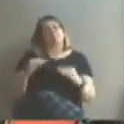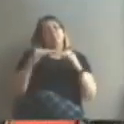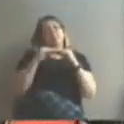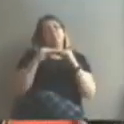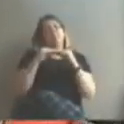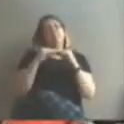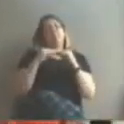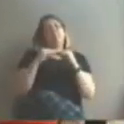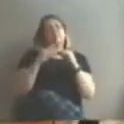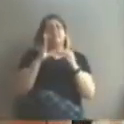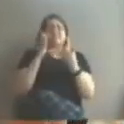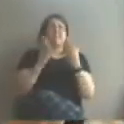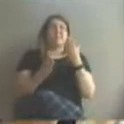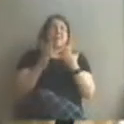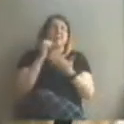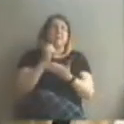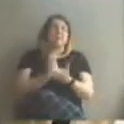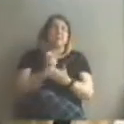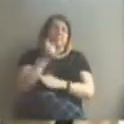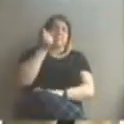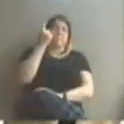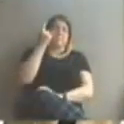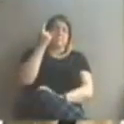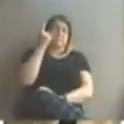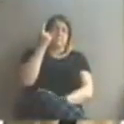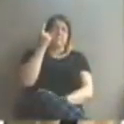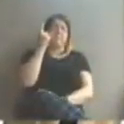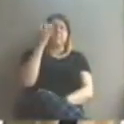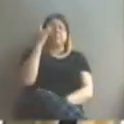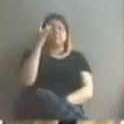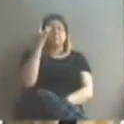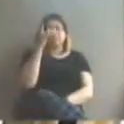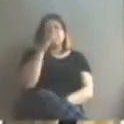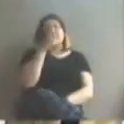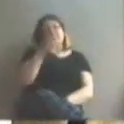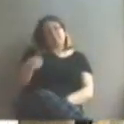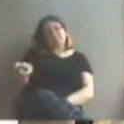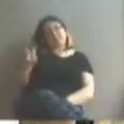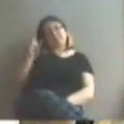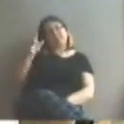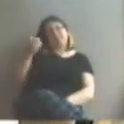you through it, it may help to understand why the movement is